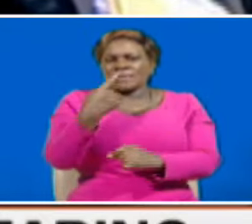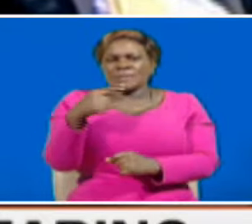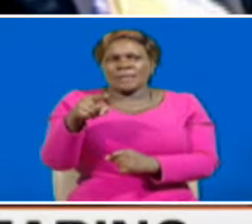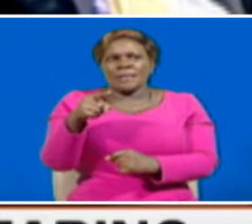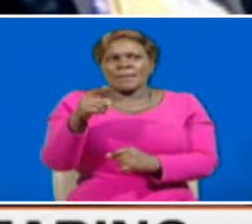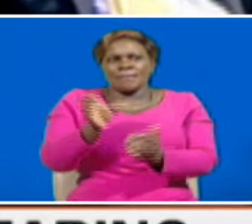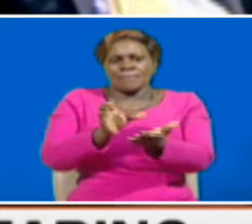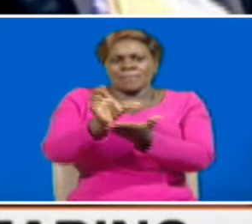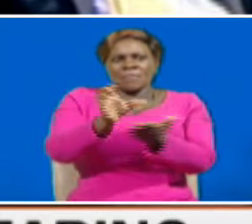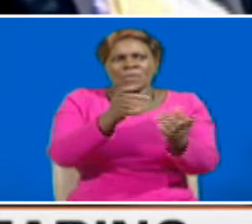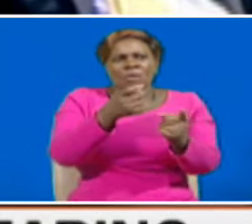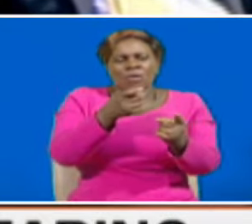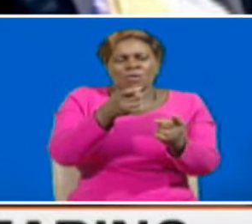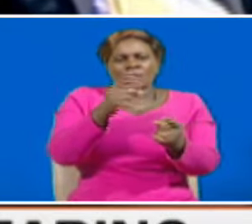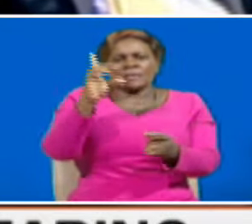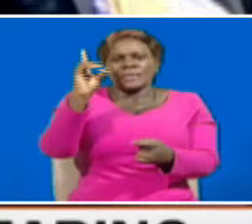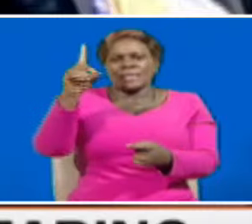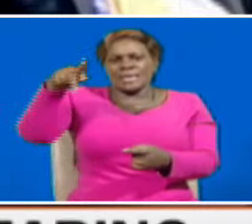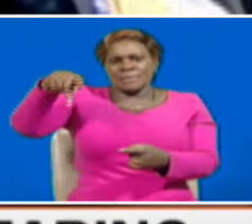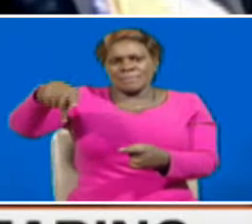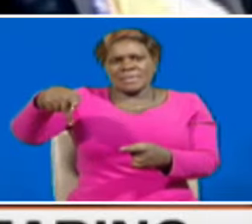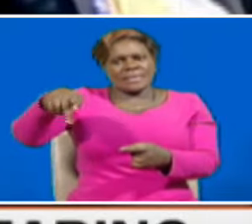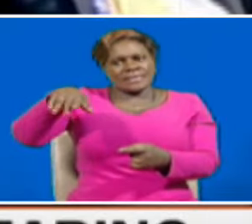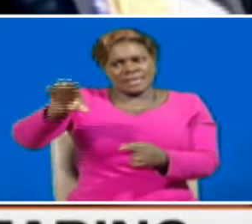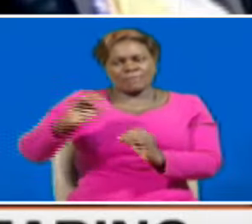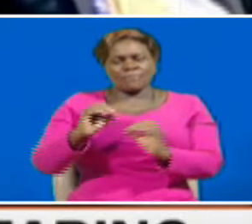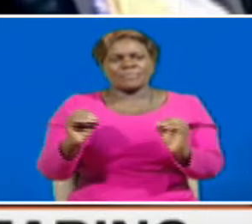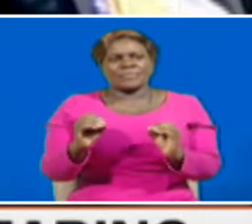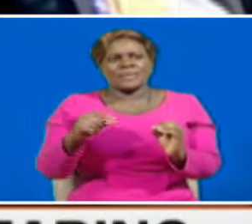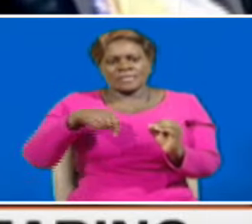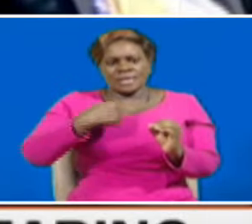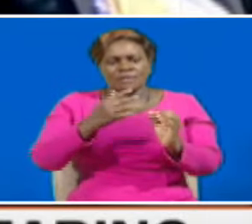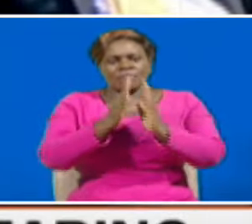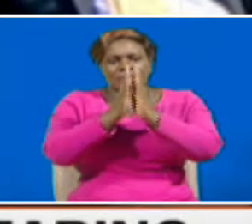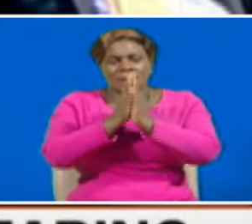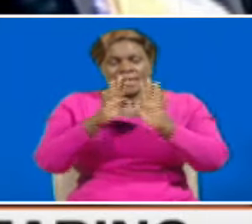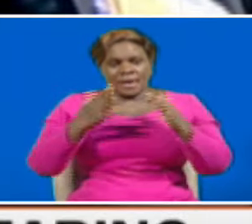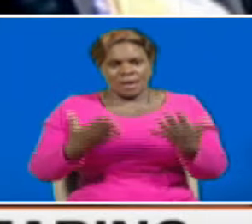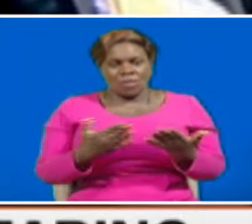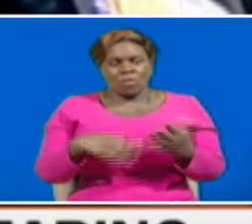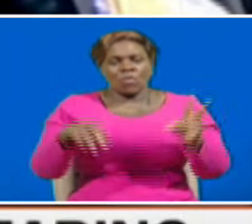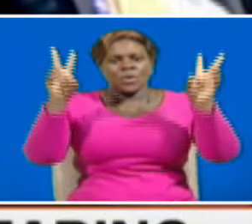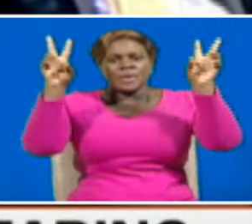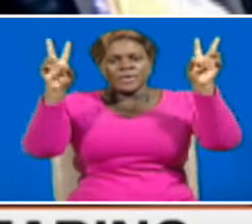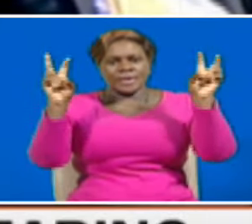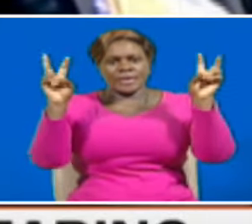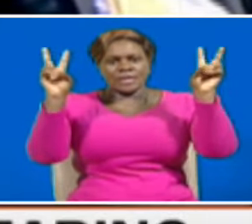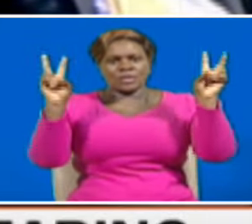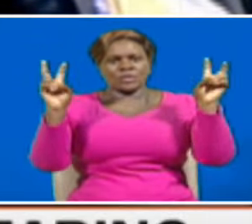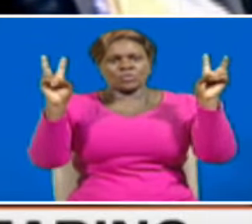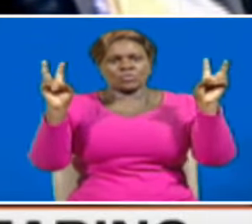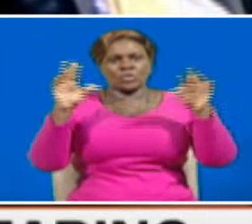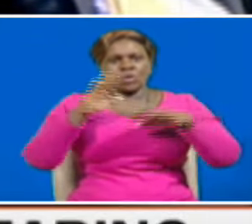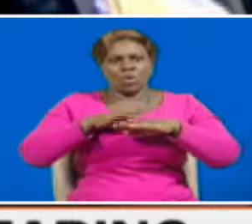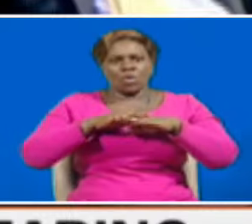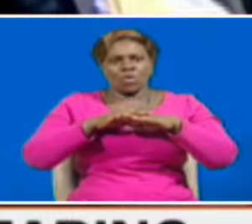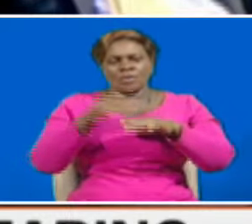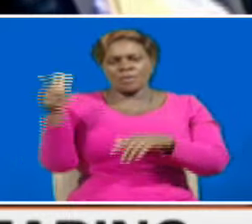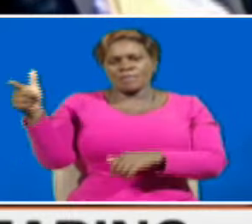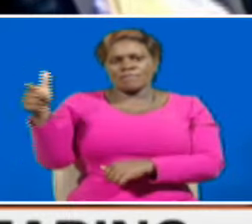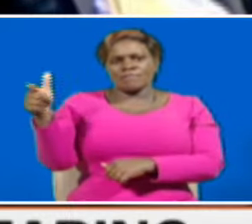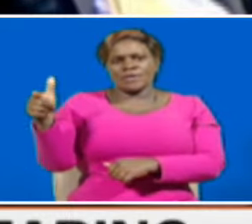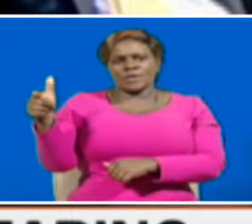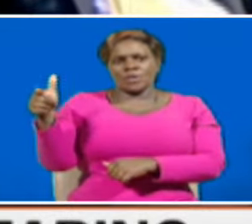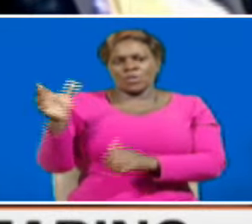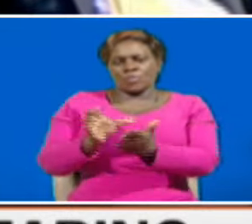that bursaries have nothing to do with the deputy governor? We pray that the issues around the videos and